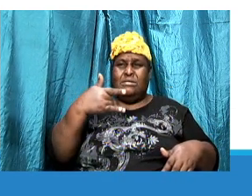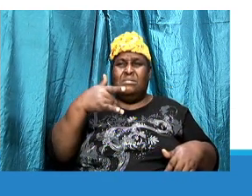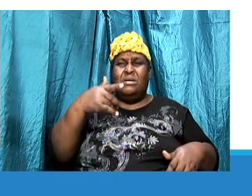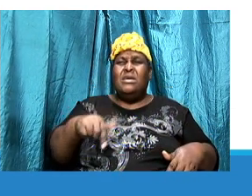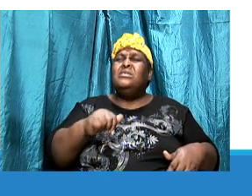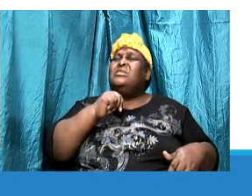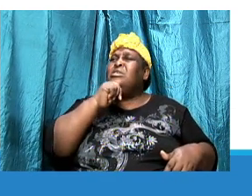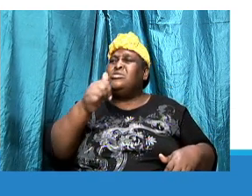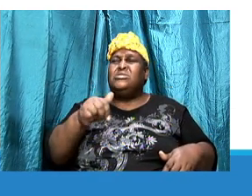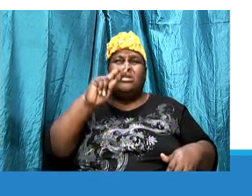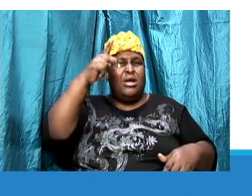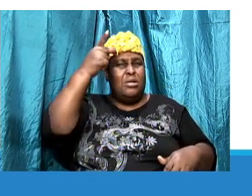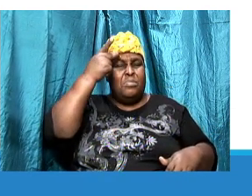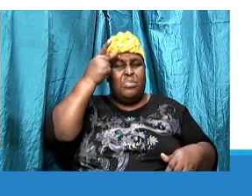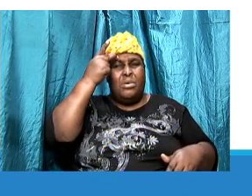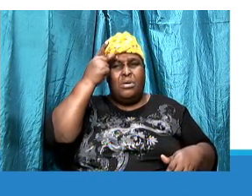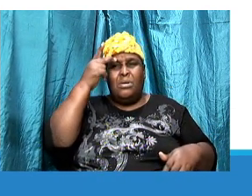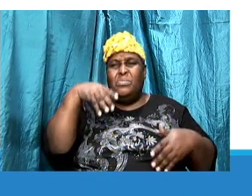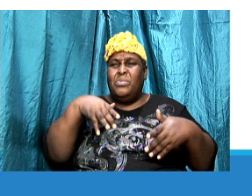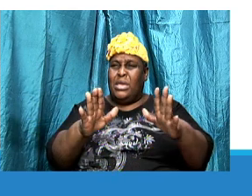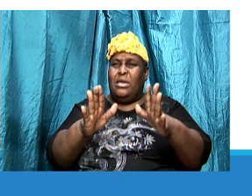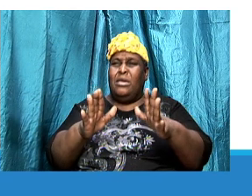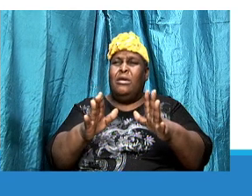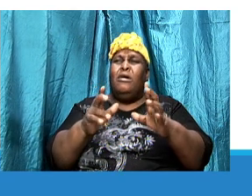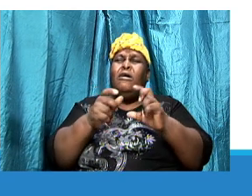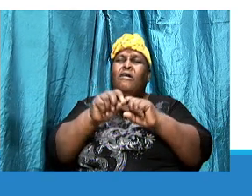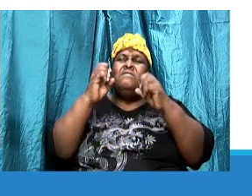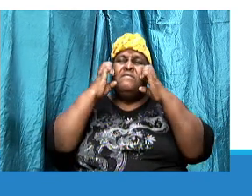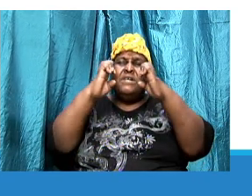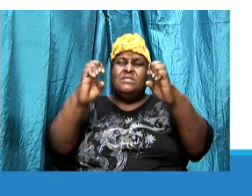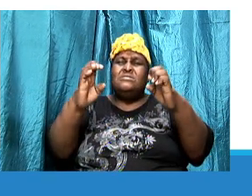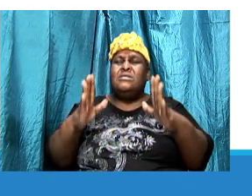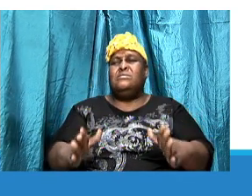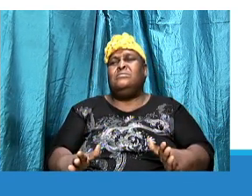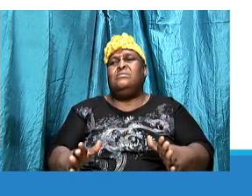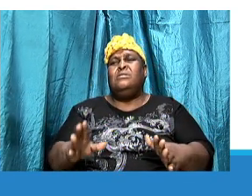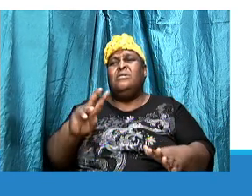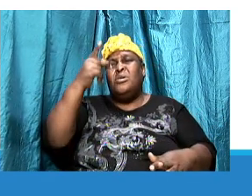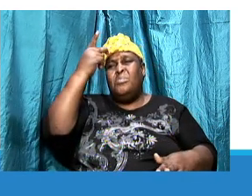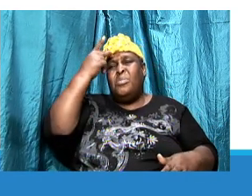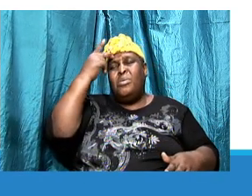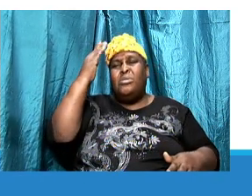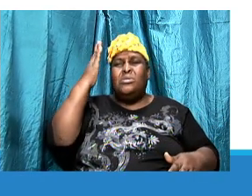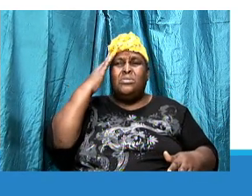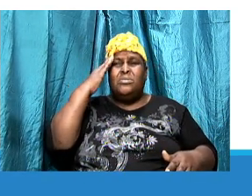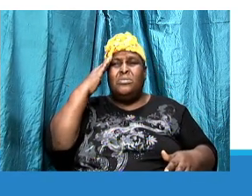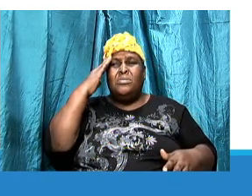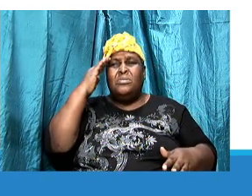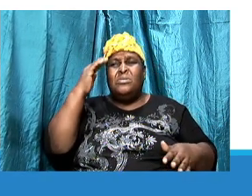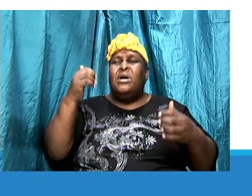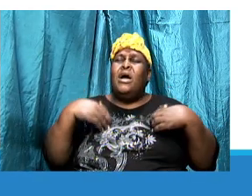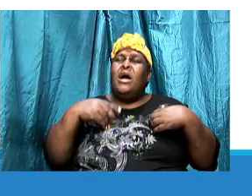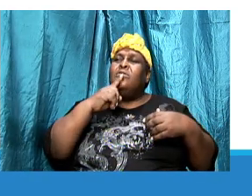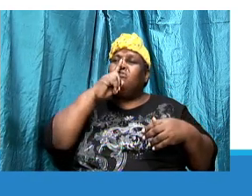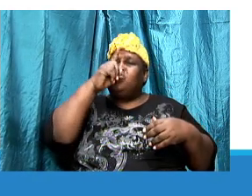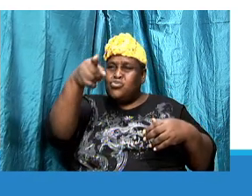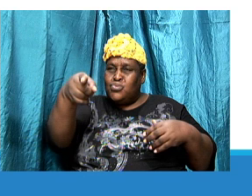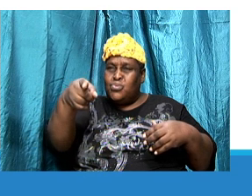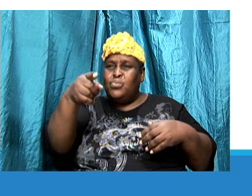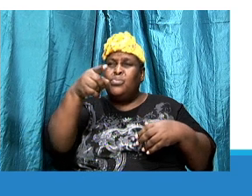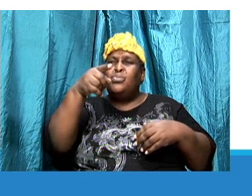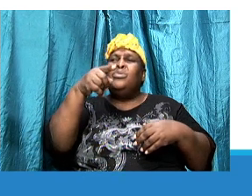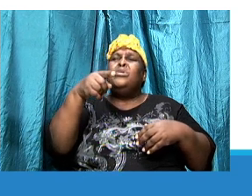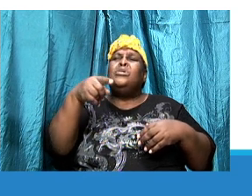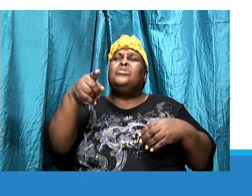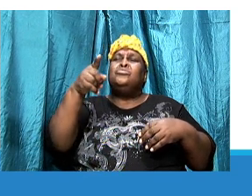method of evangelism. Paul knew that to have true impact, you must